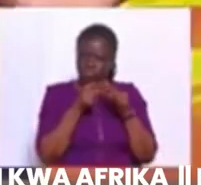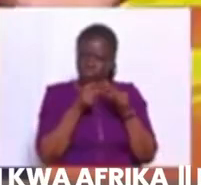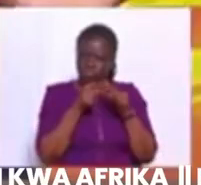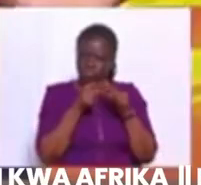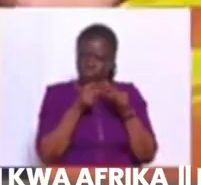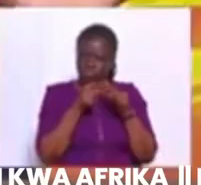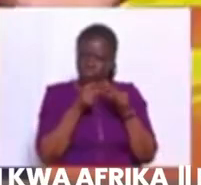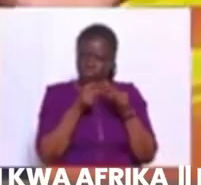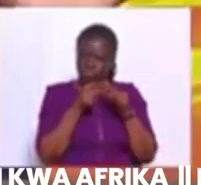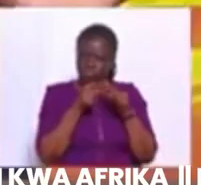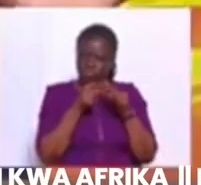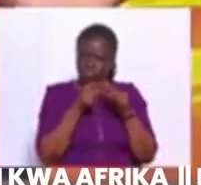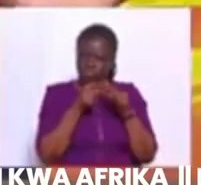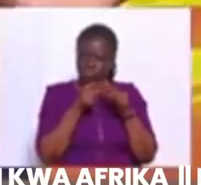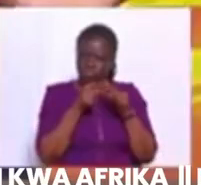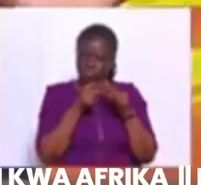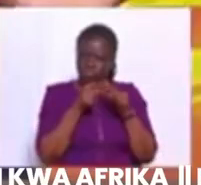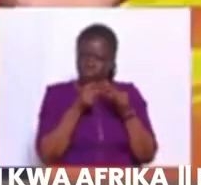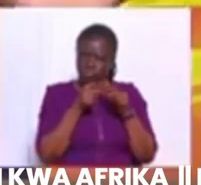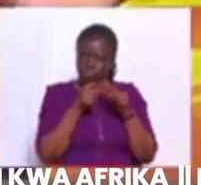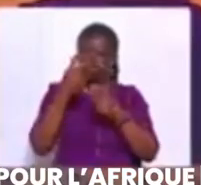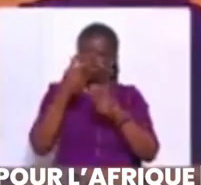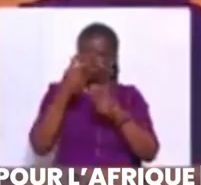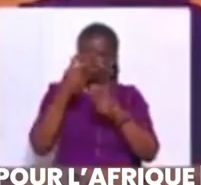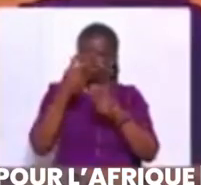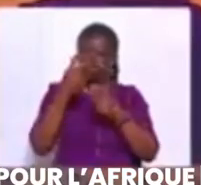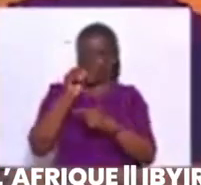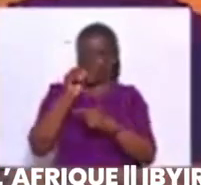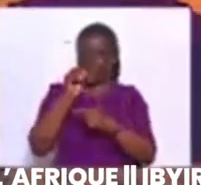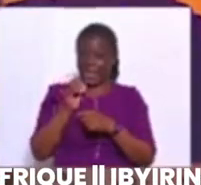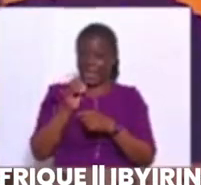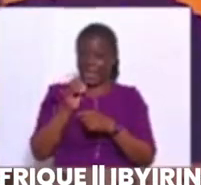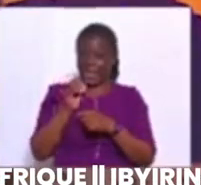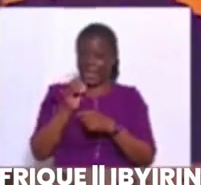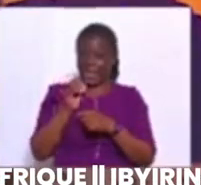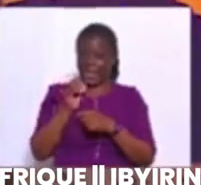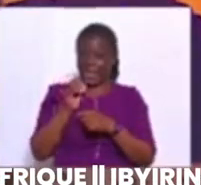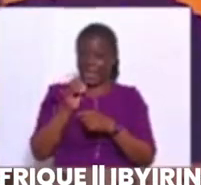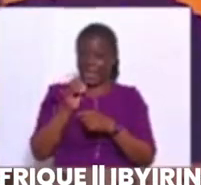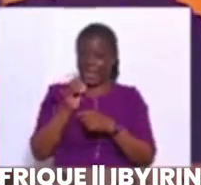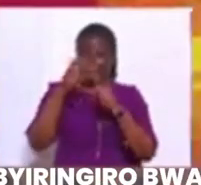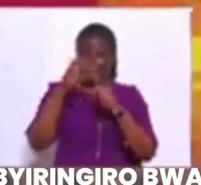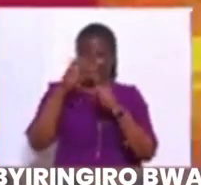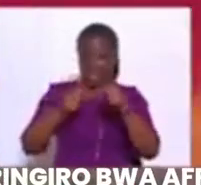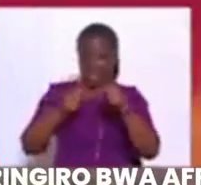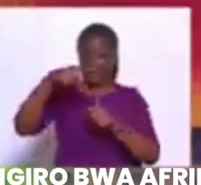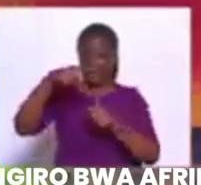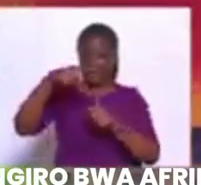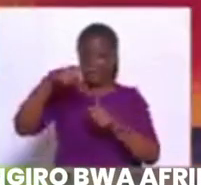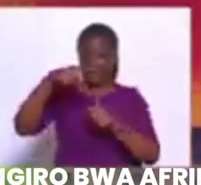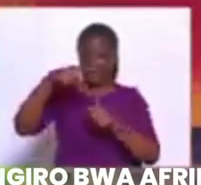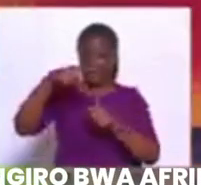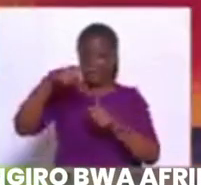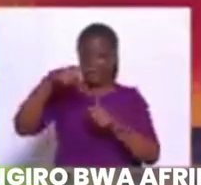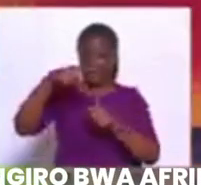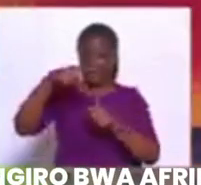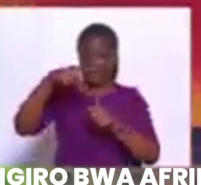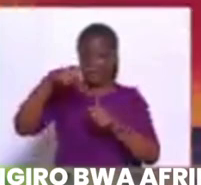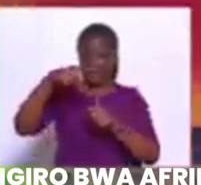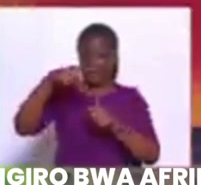diet, is about 20% milk protein. So what they then did, they got a new strain of